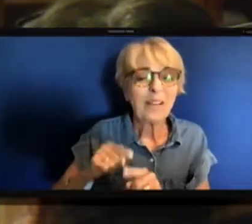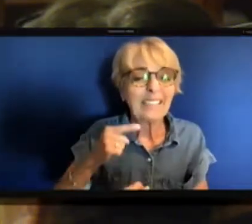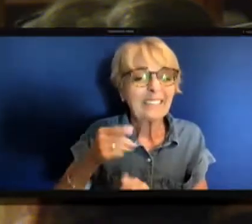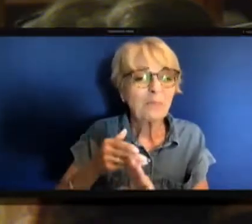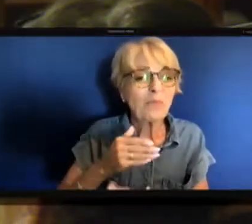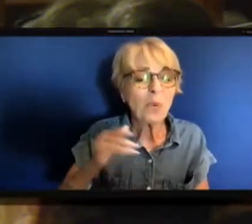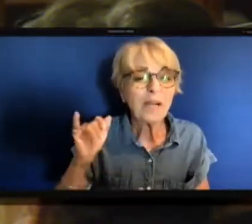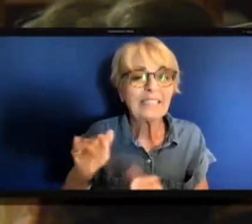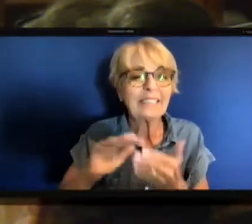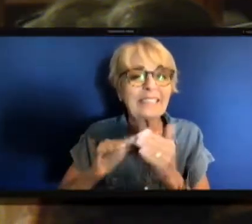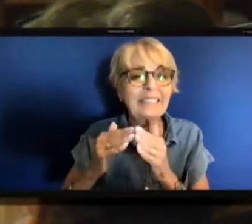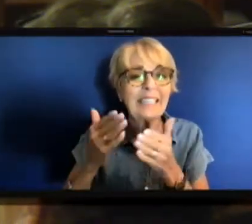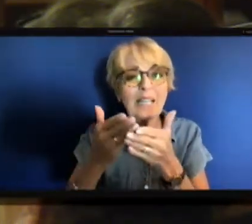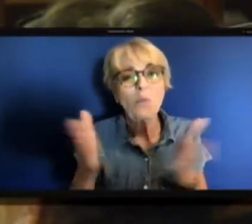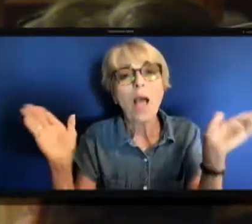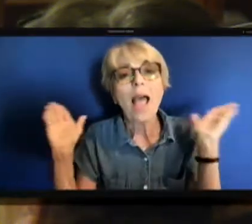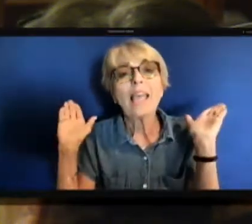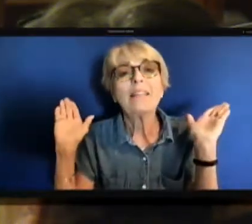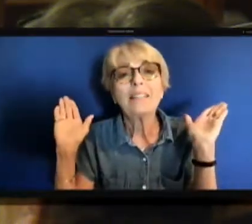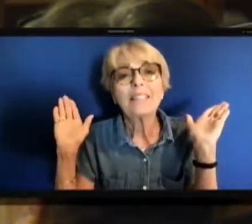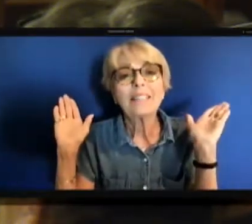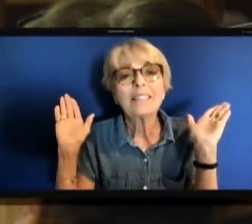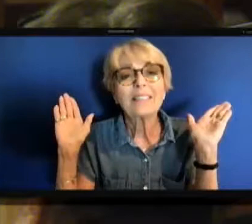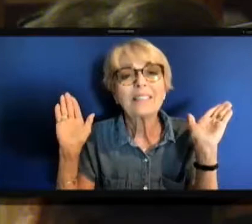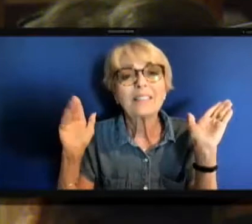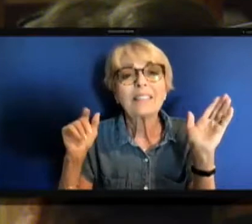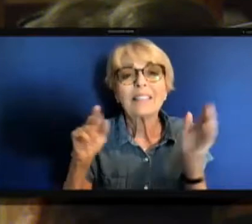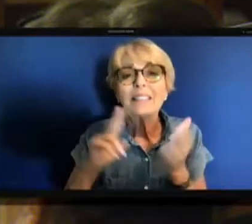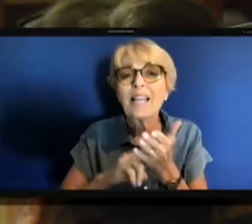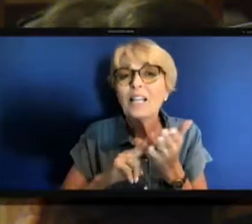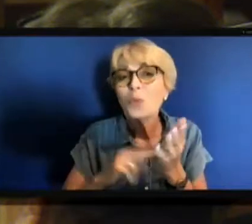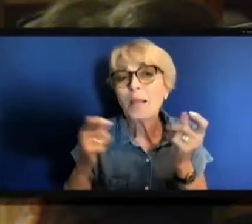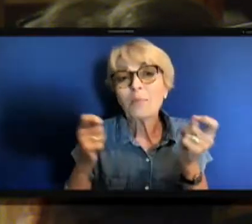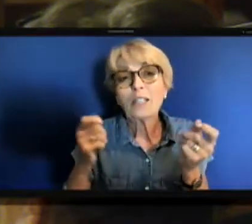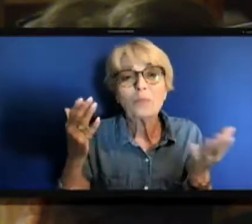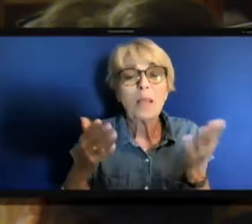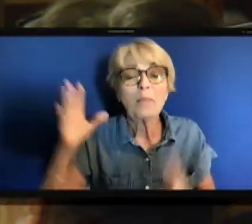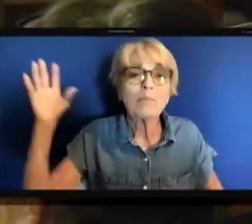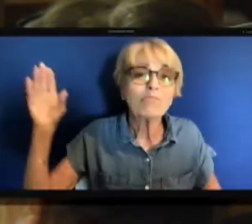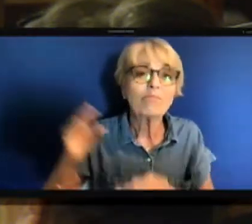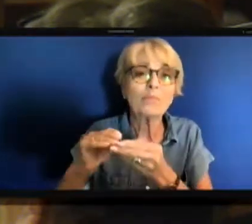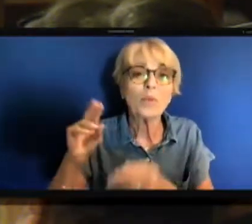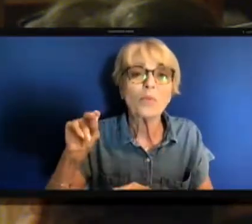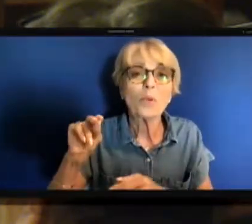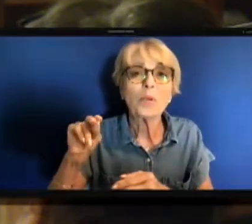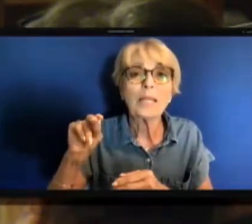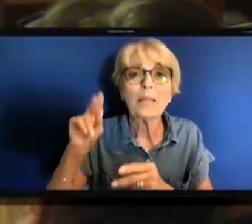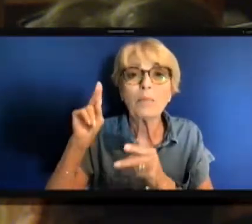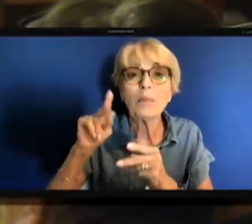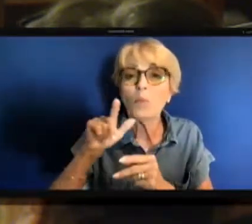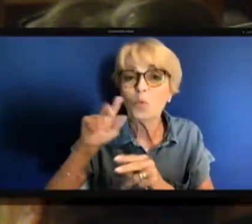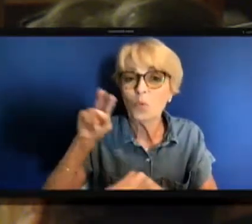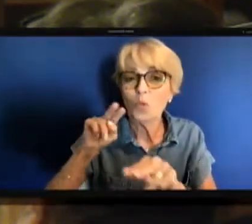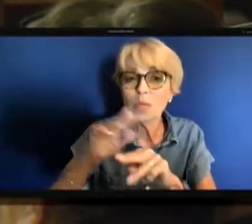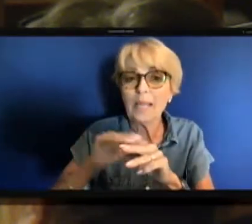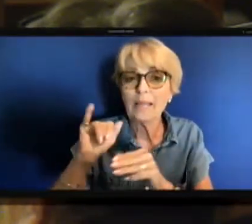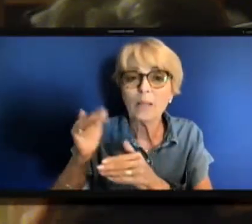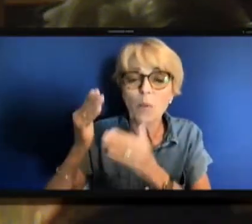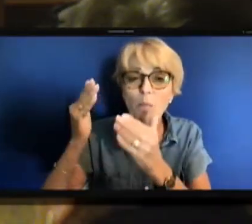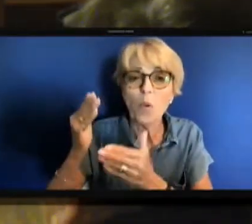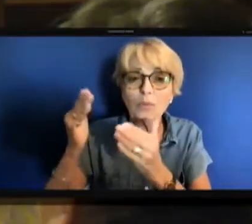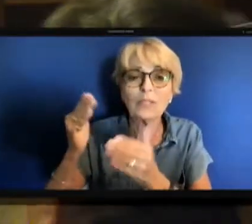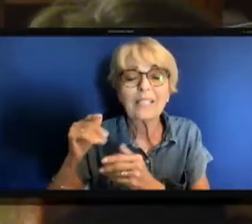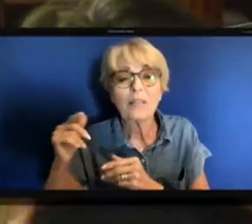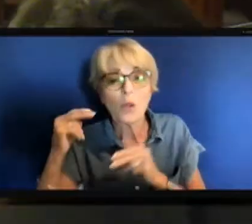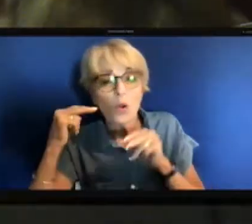citywide, like the enterprise content management, there's probably 30 people that are looking at those proposals because they're looking at it from the needs of their